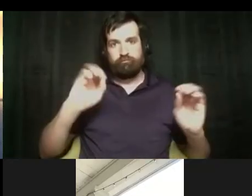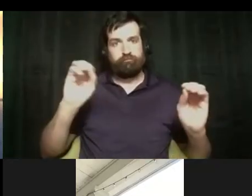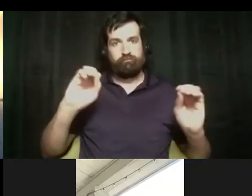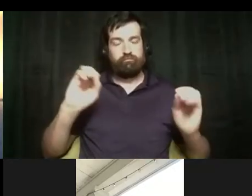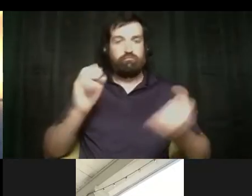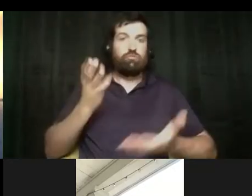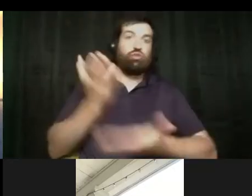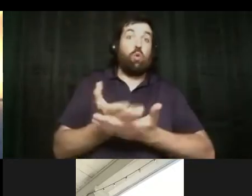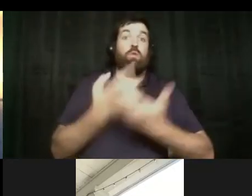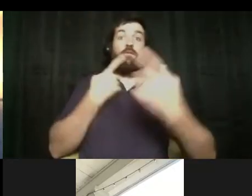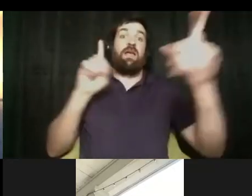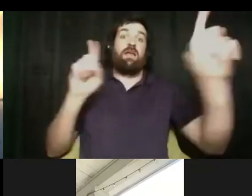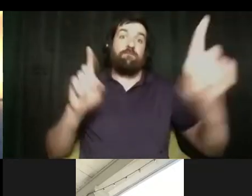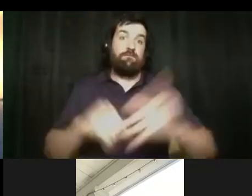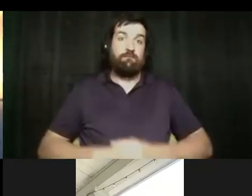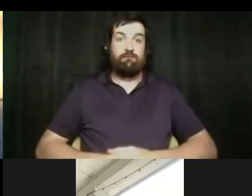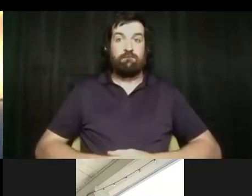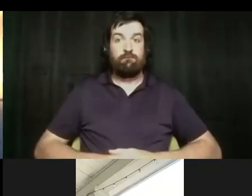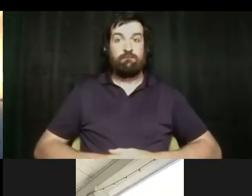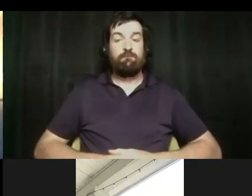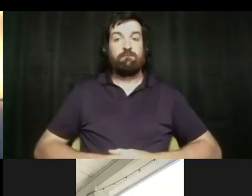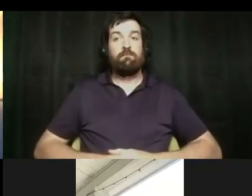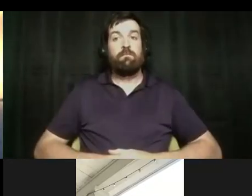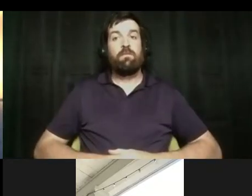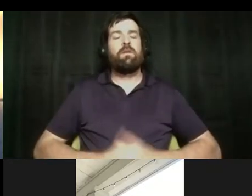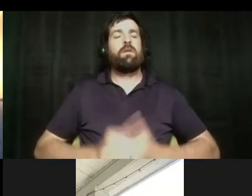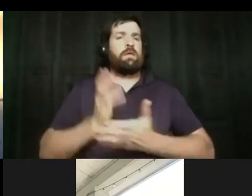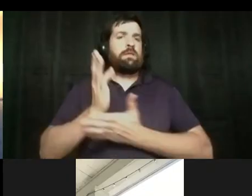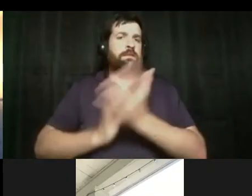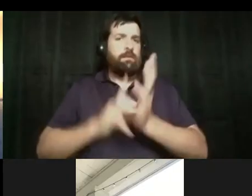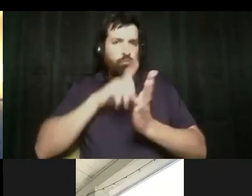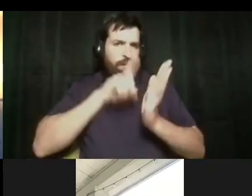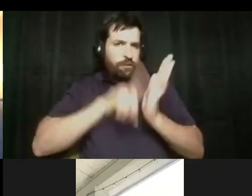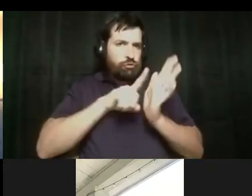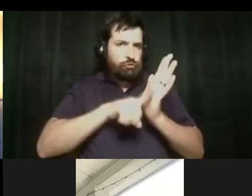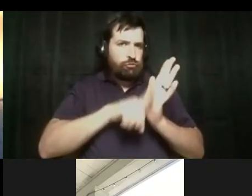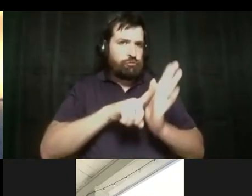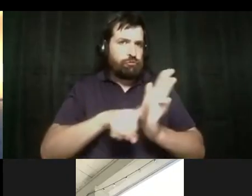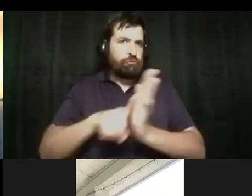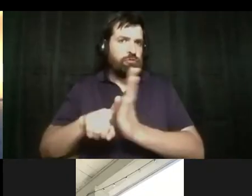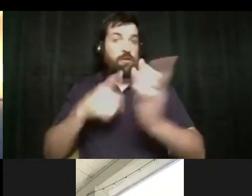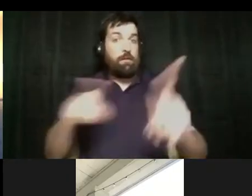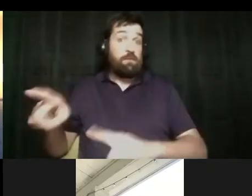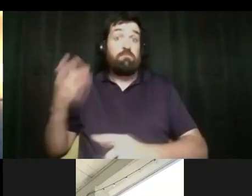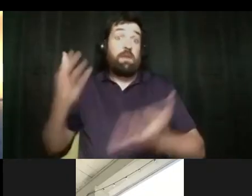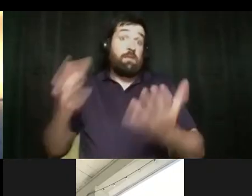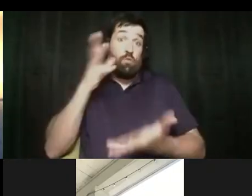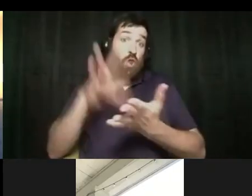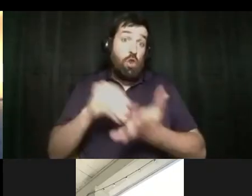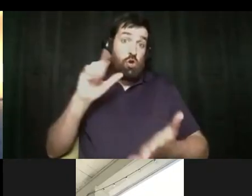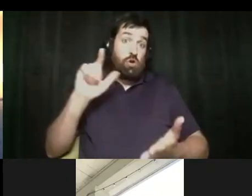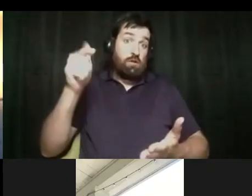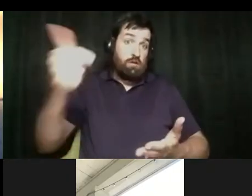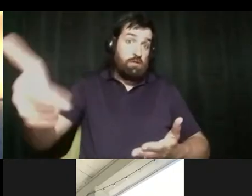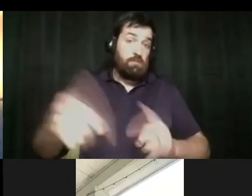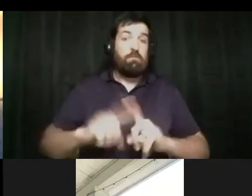shown effective. There certainly is some research questions going on out there, and maybe we'll learn of something, but I'm not